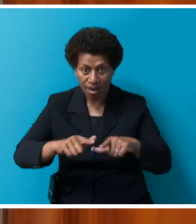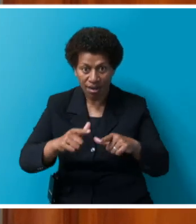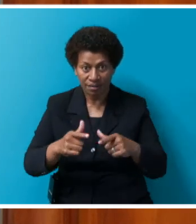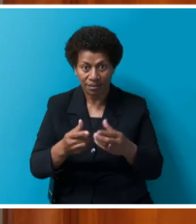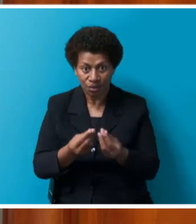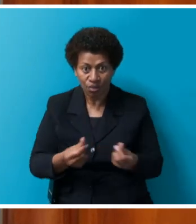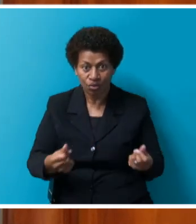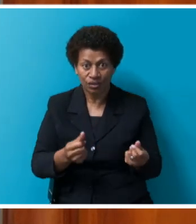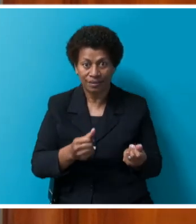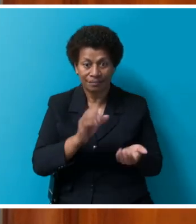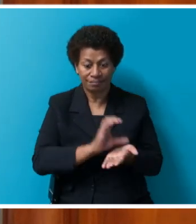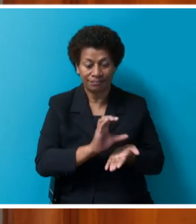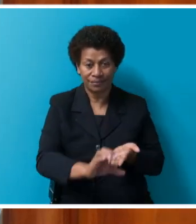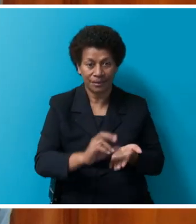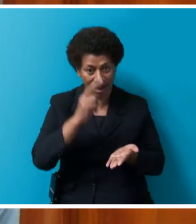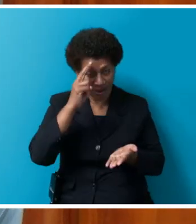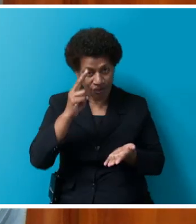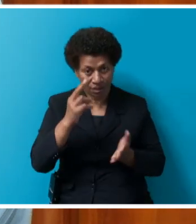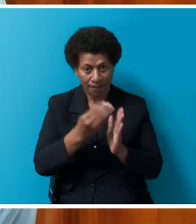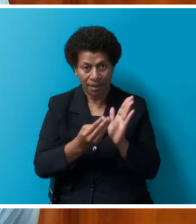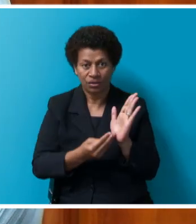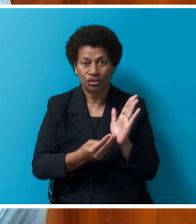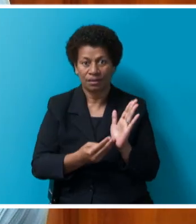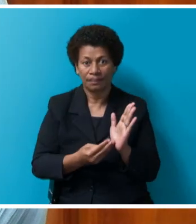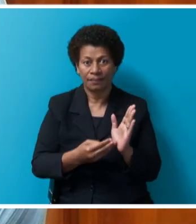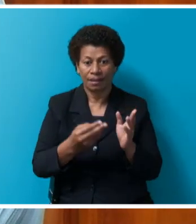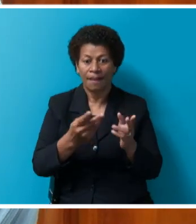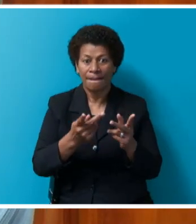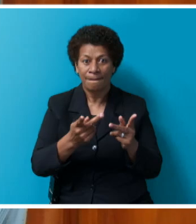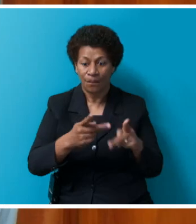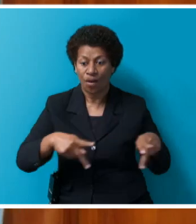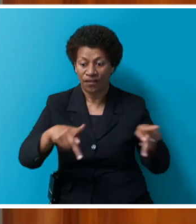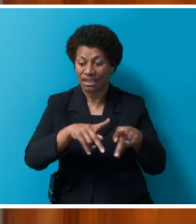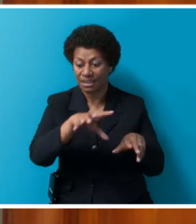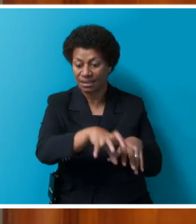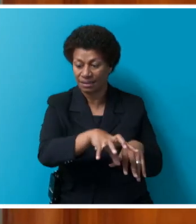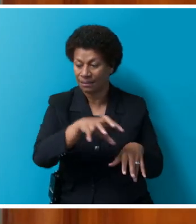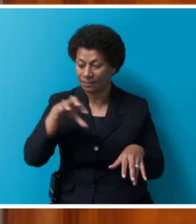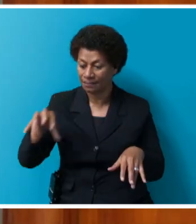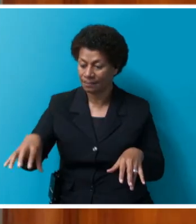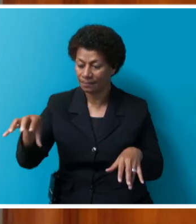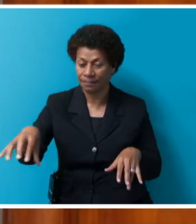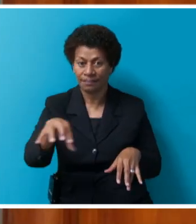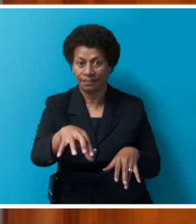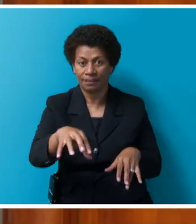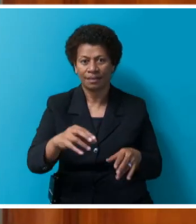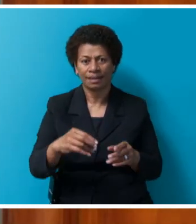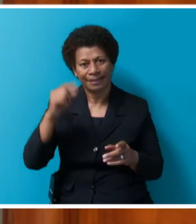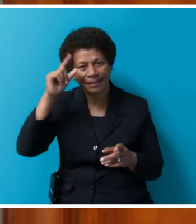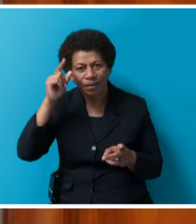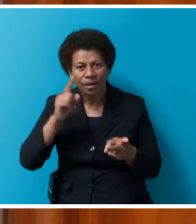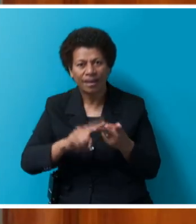national budgets, our provinces can fund the shared priorities by all. Itoke,